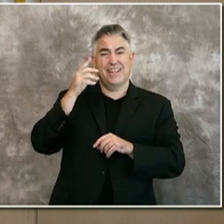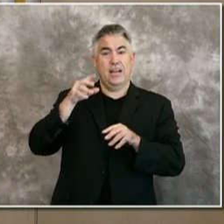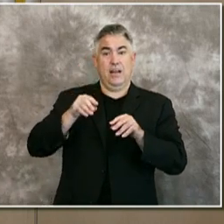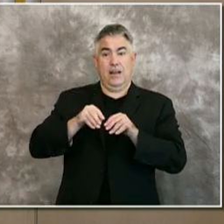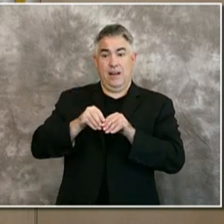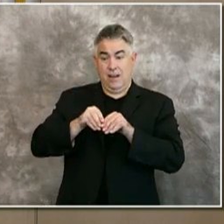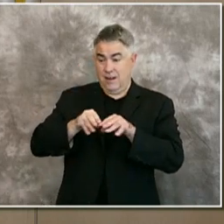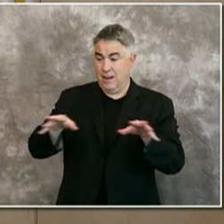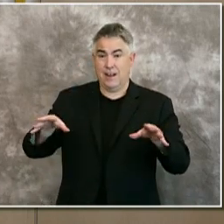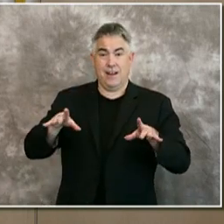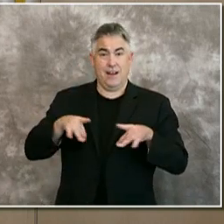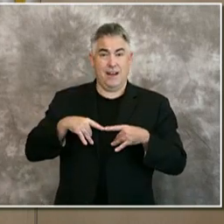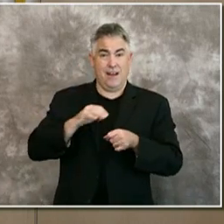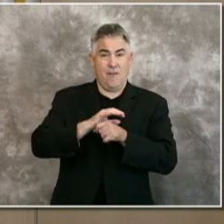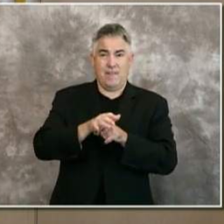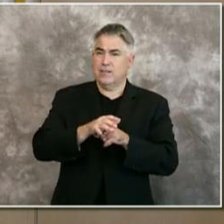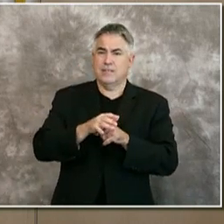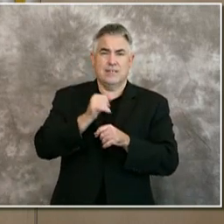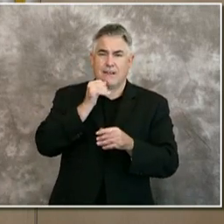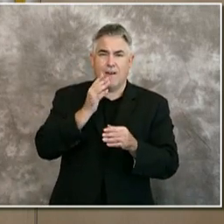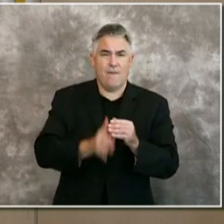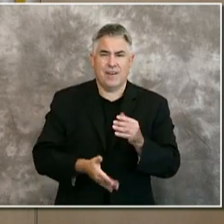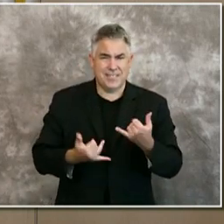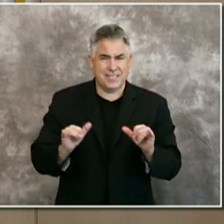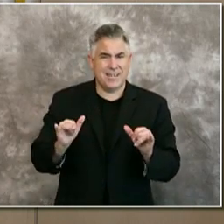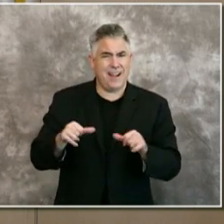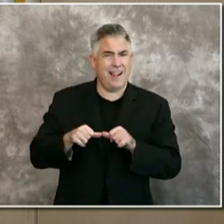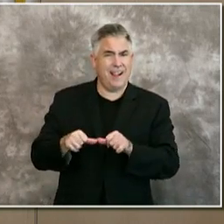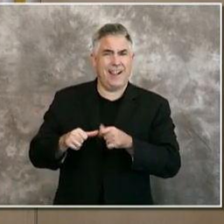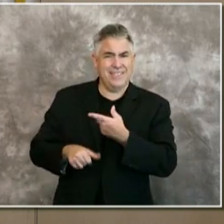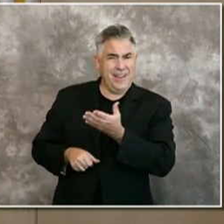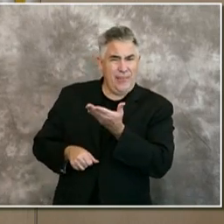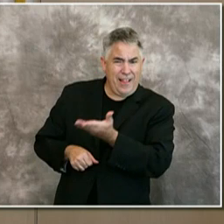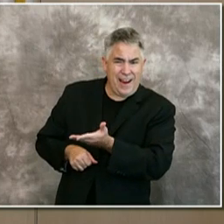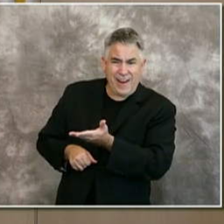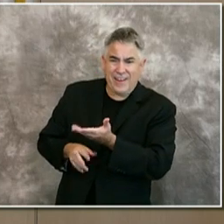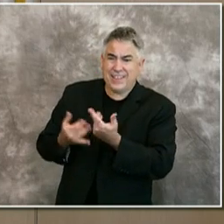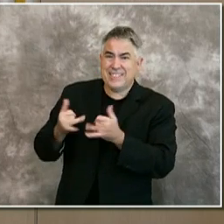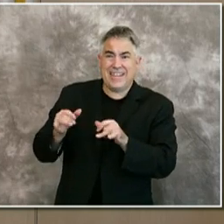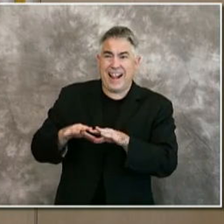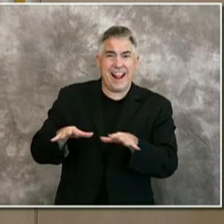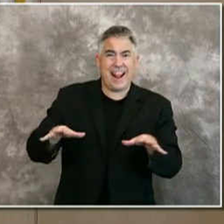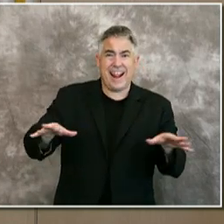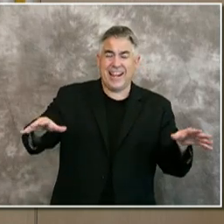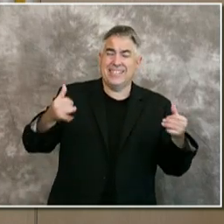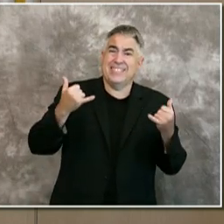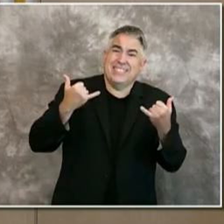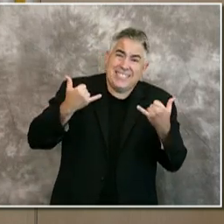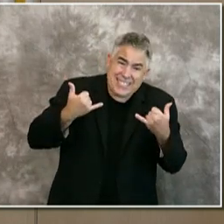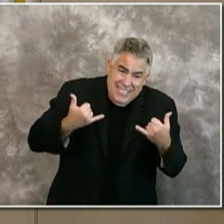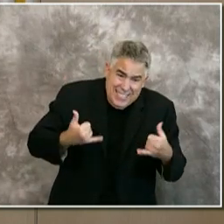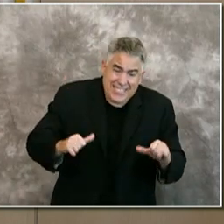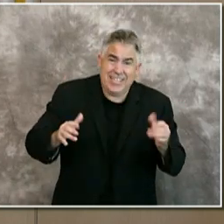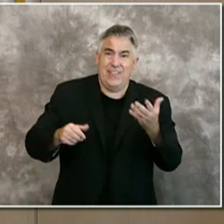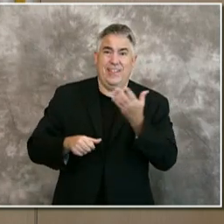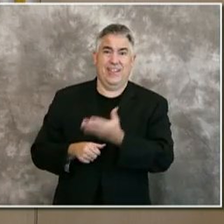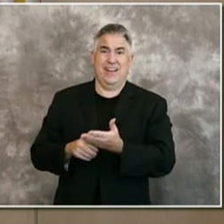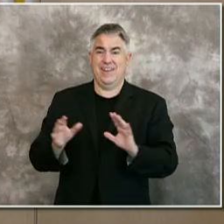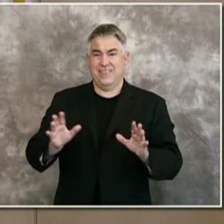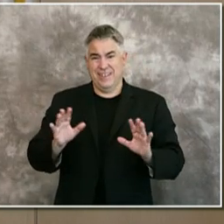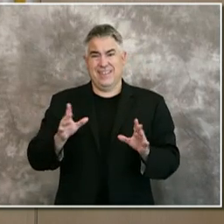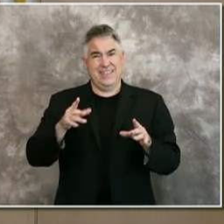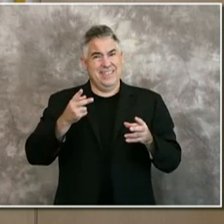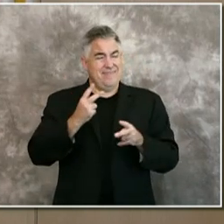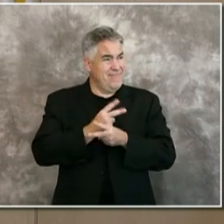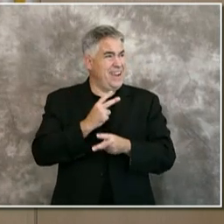over. The virus is still in our community, and it is still widespread and responsible for the increased number of cases. So whatever